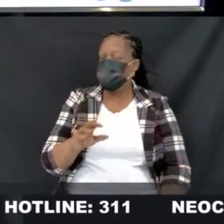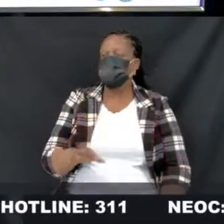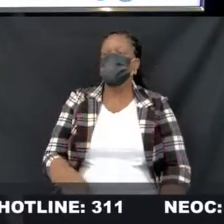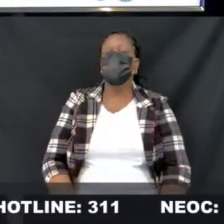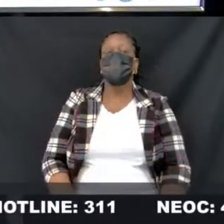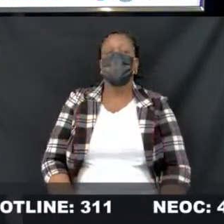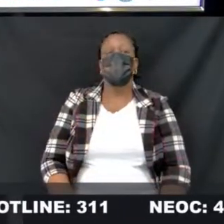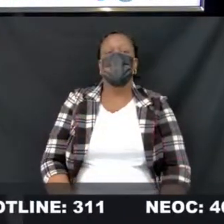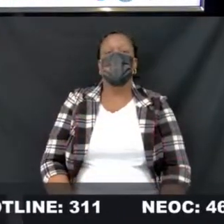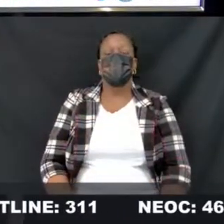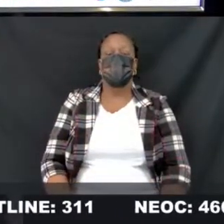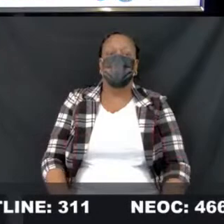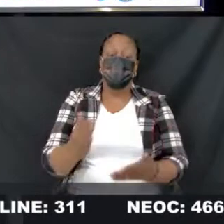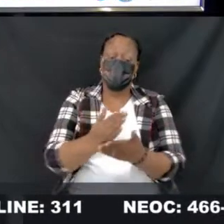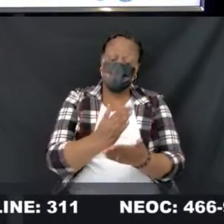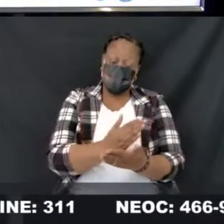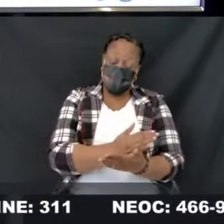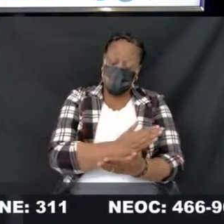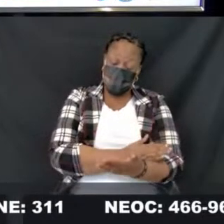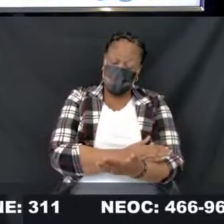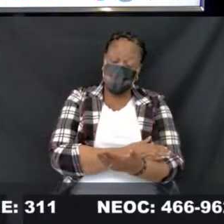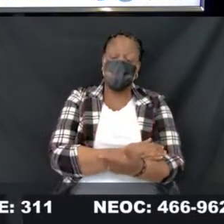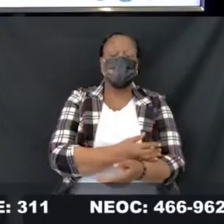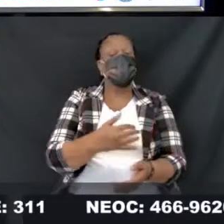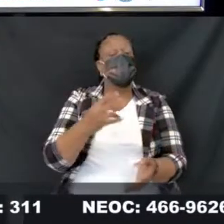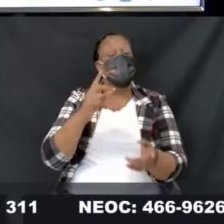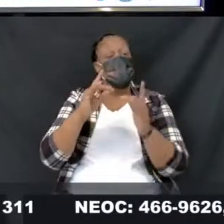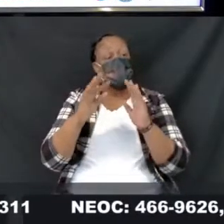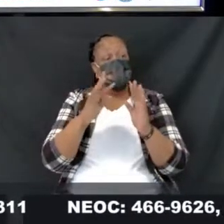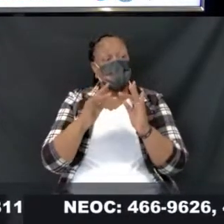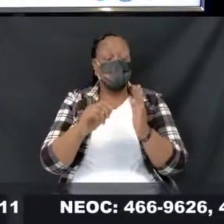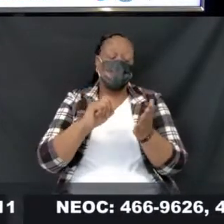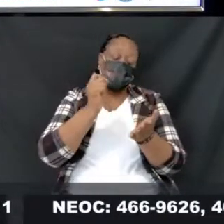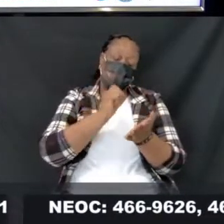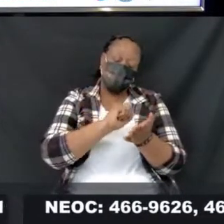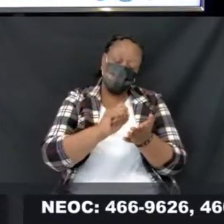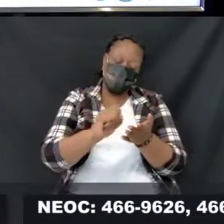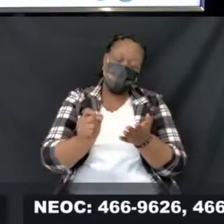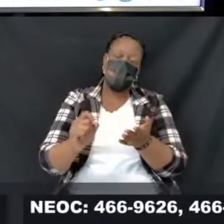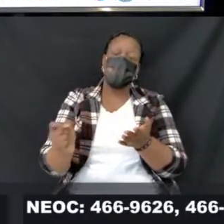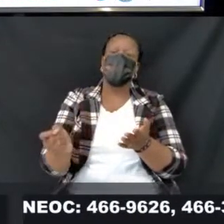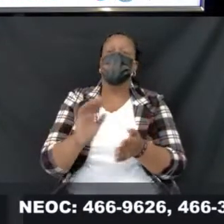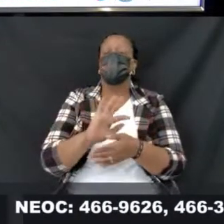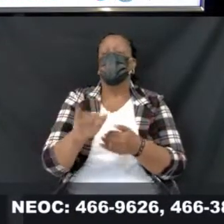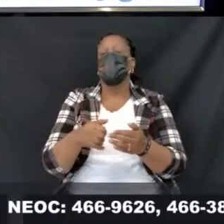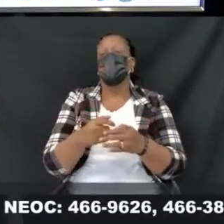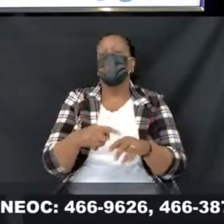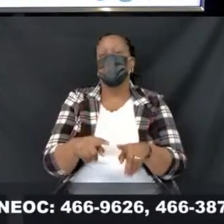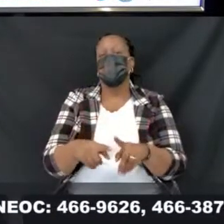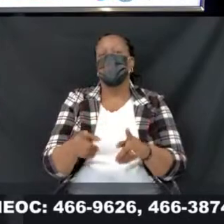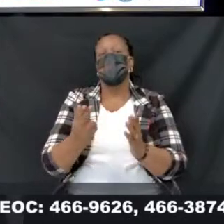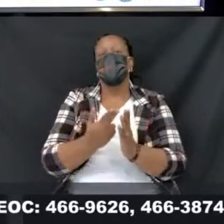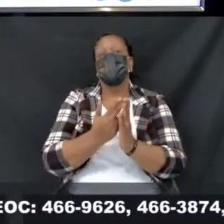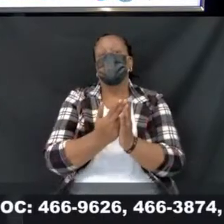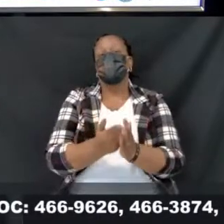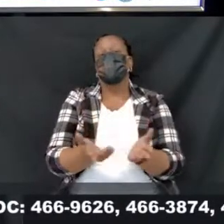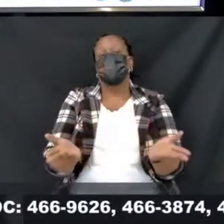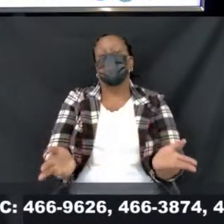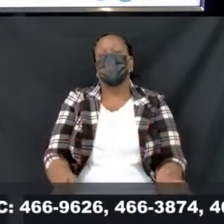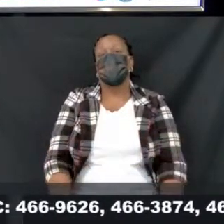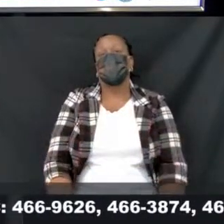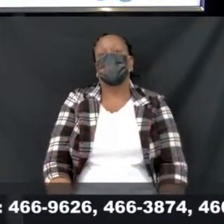I'm hoping that this will bring some light to the cruise ship matter. I also want